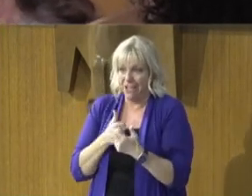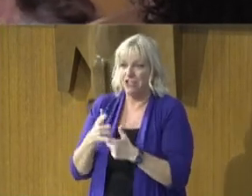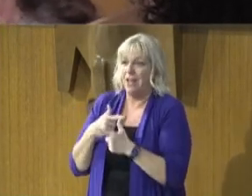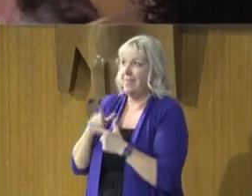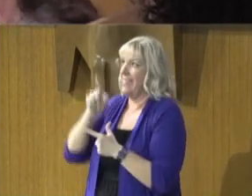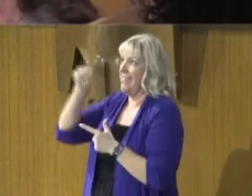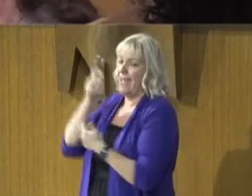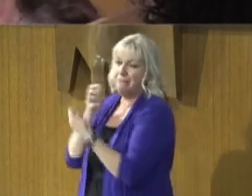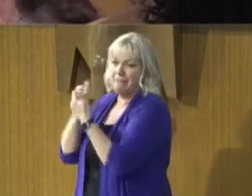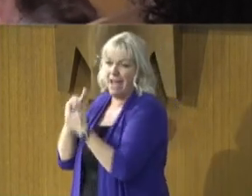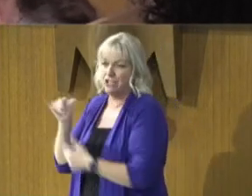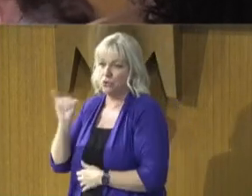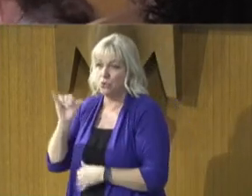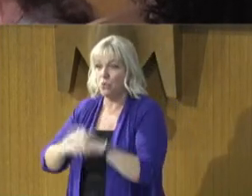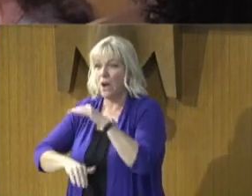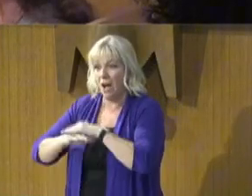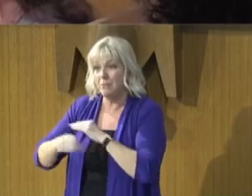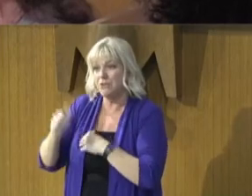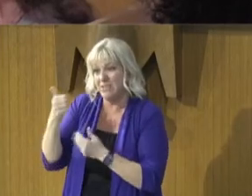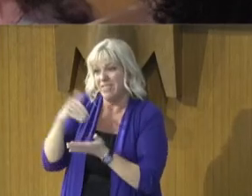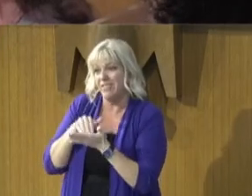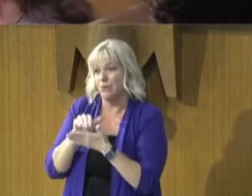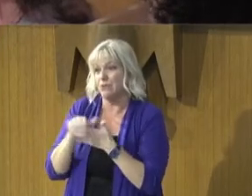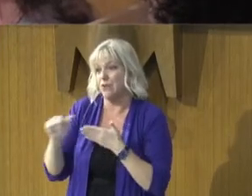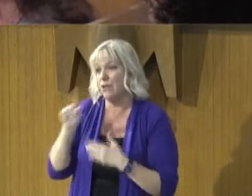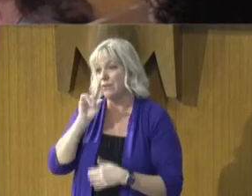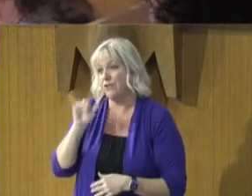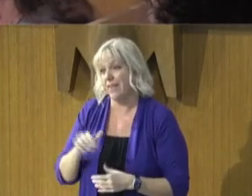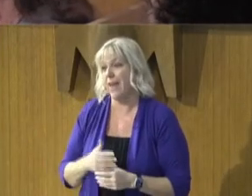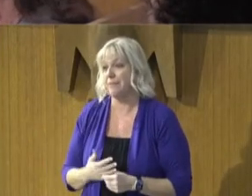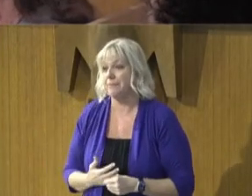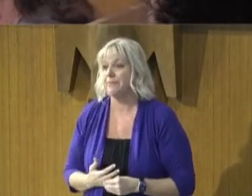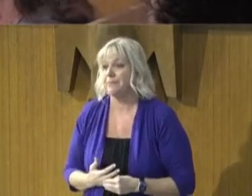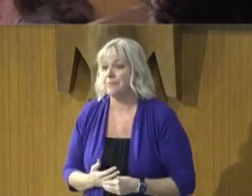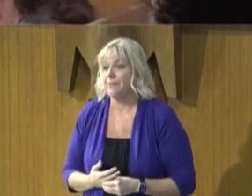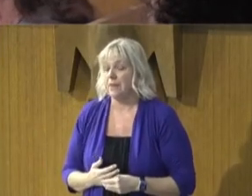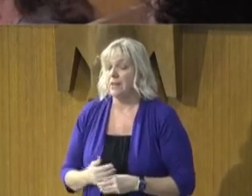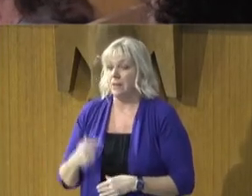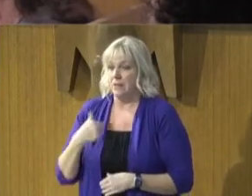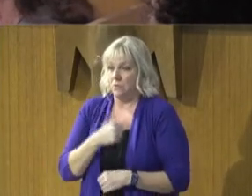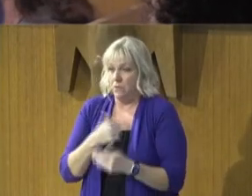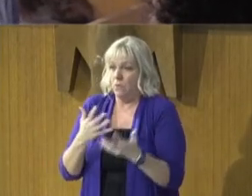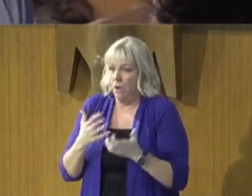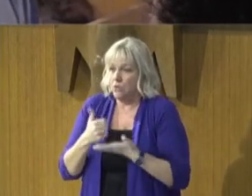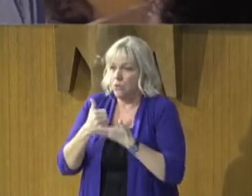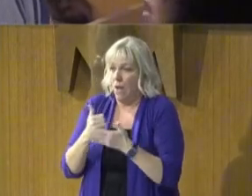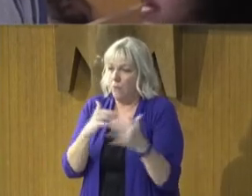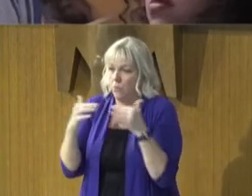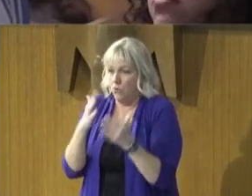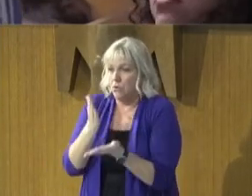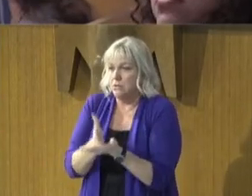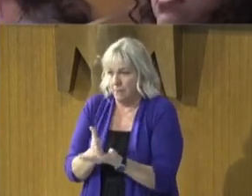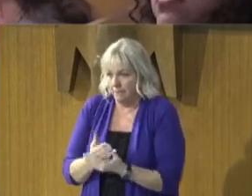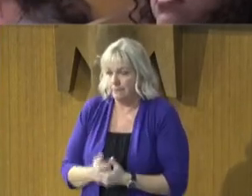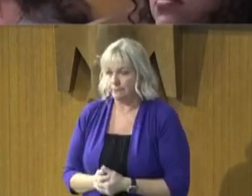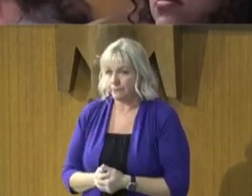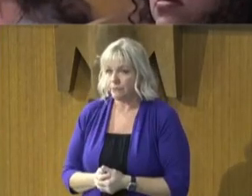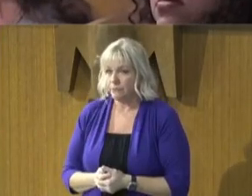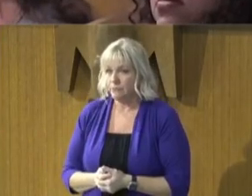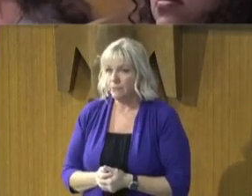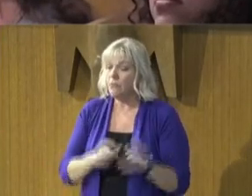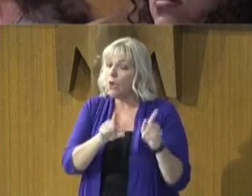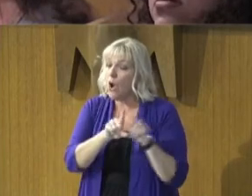gift of $10,000 towards this humanitarian crisis. In addition to that, we're inviting you to